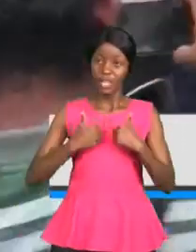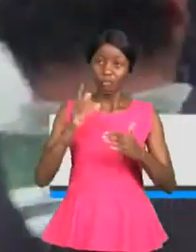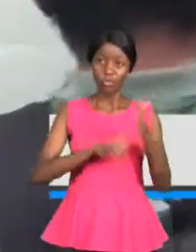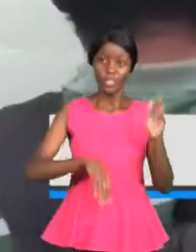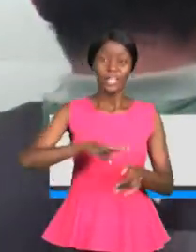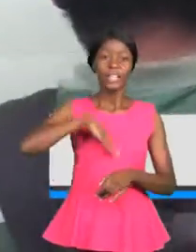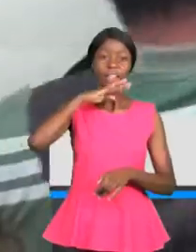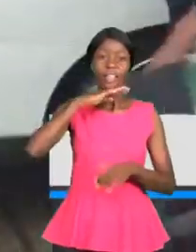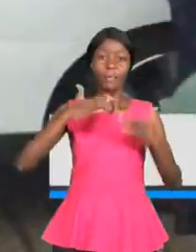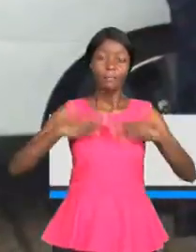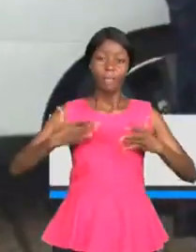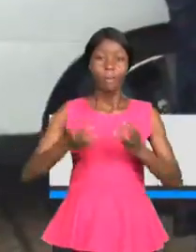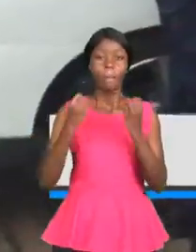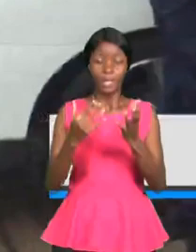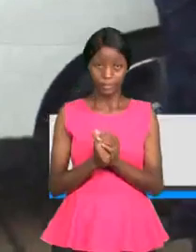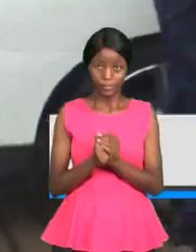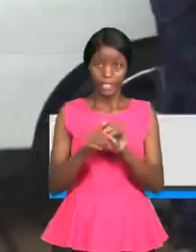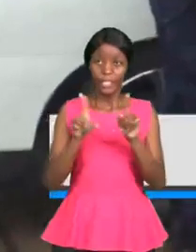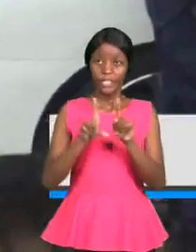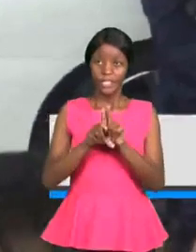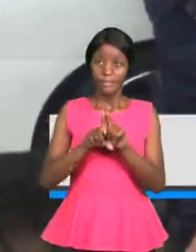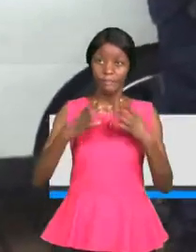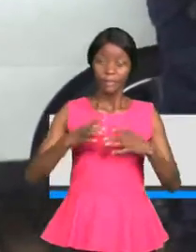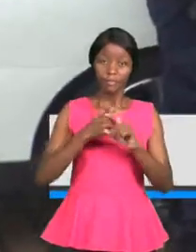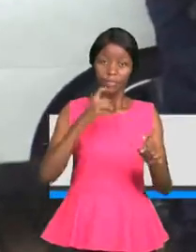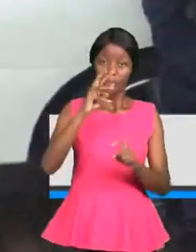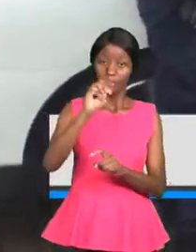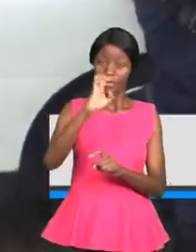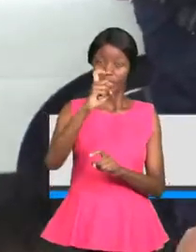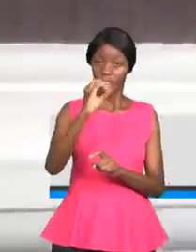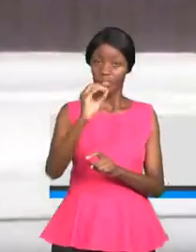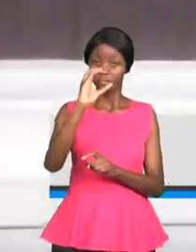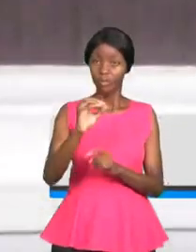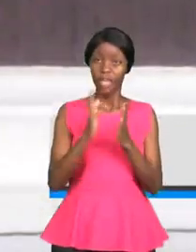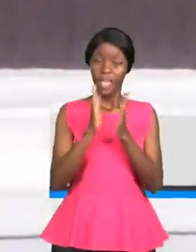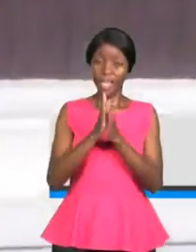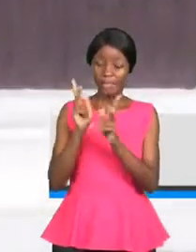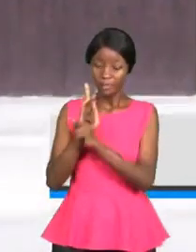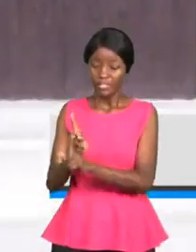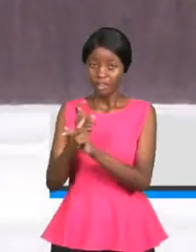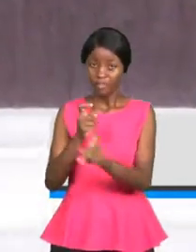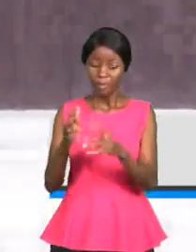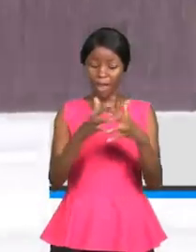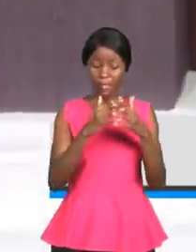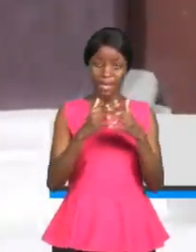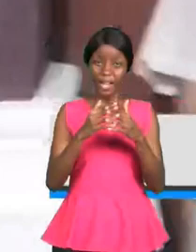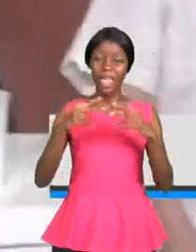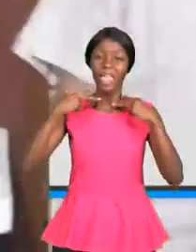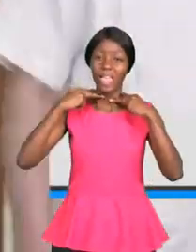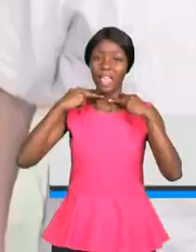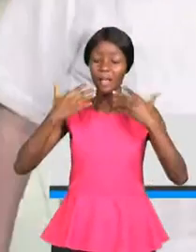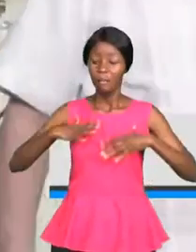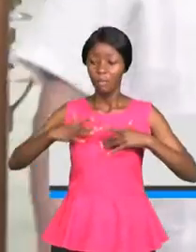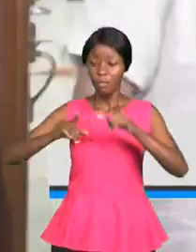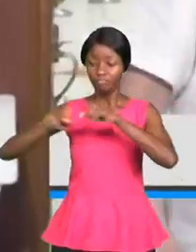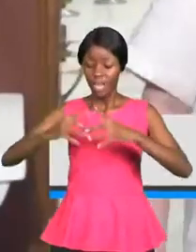of millions of people. Tougher measures from Mexico under pressure from the United States has seen many migrants stuck at the border,